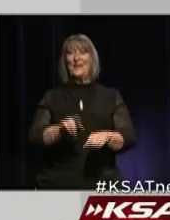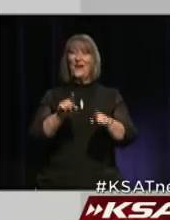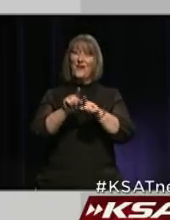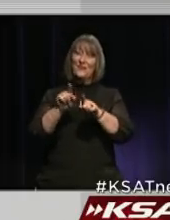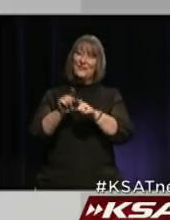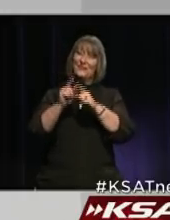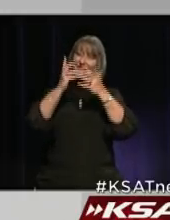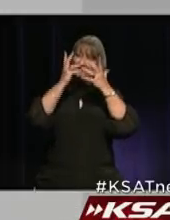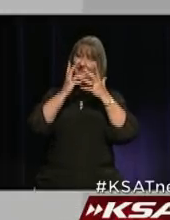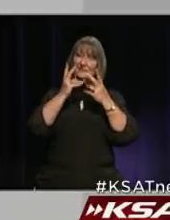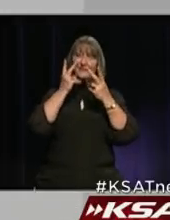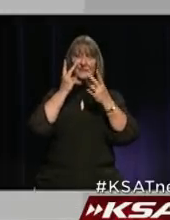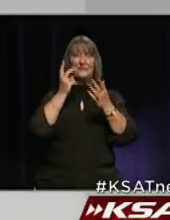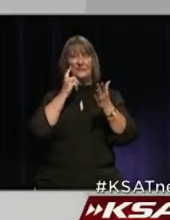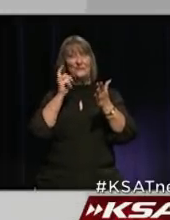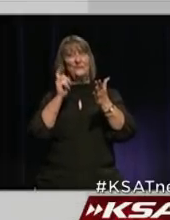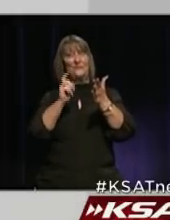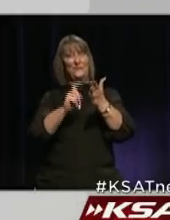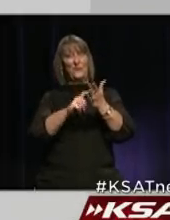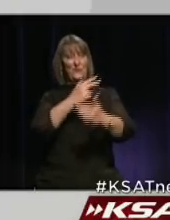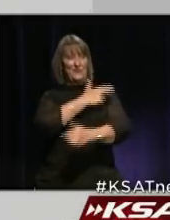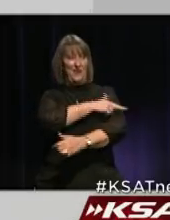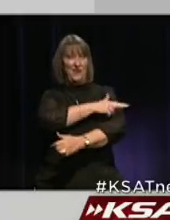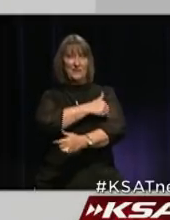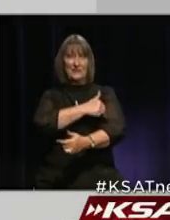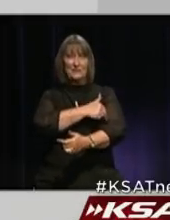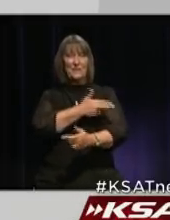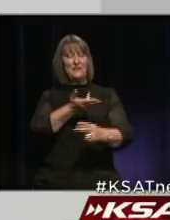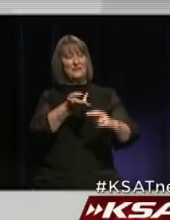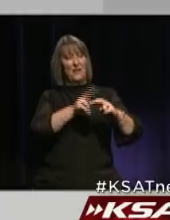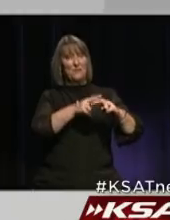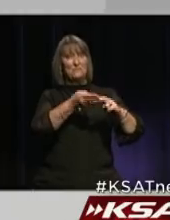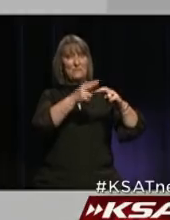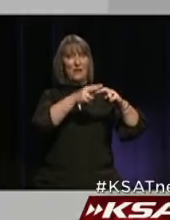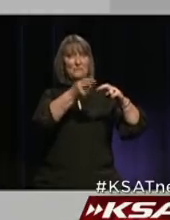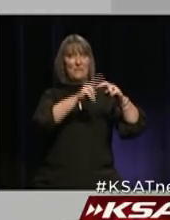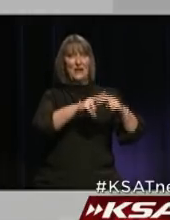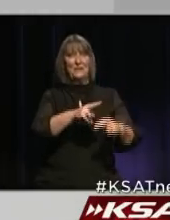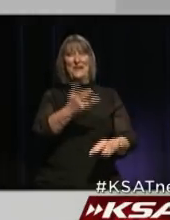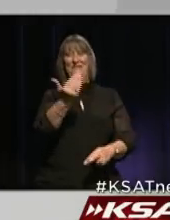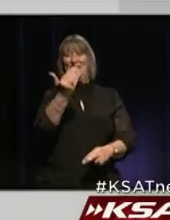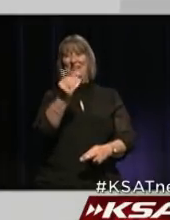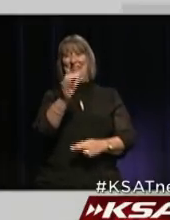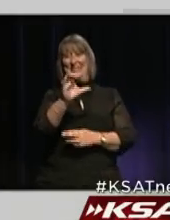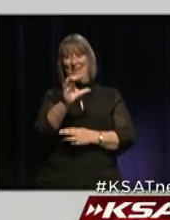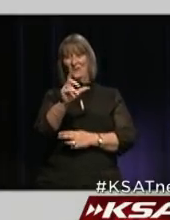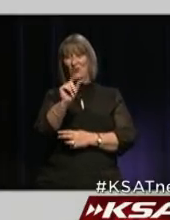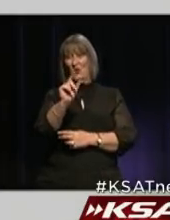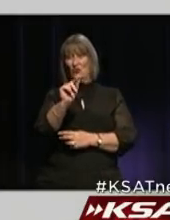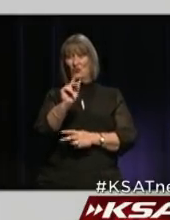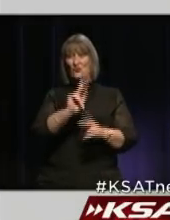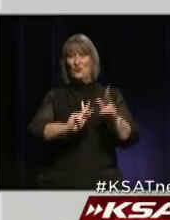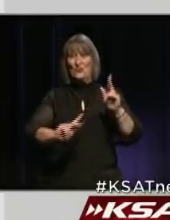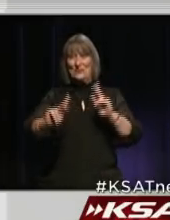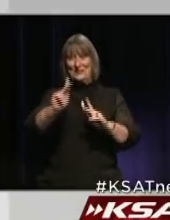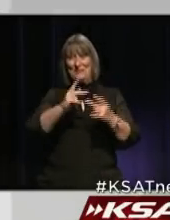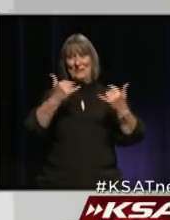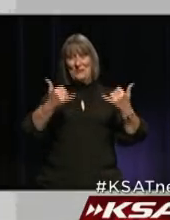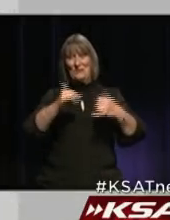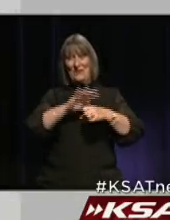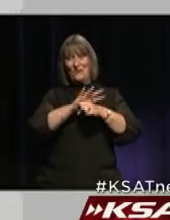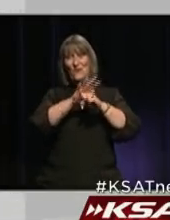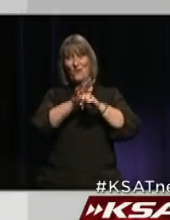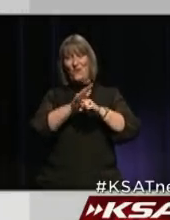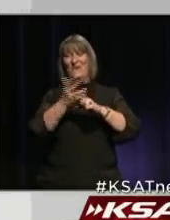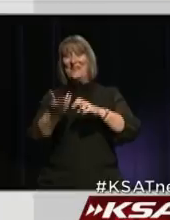a significant increase in our hospitals. There are 1,520 patients in local hospitals tonight, which is actually